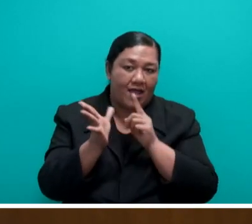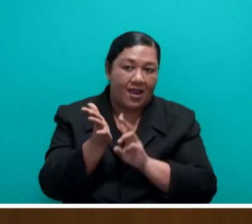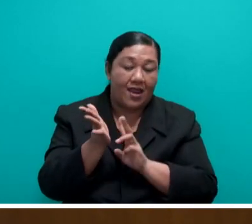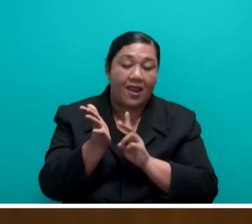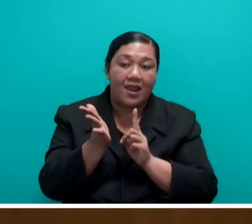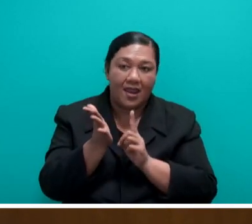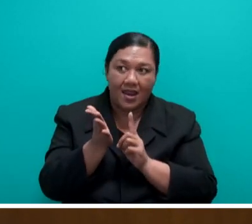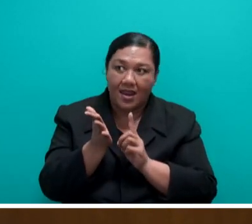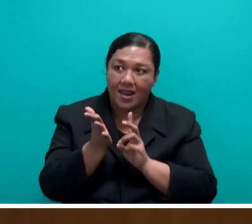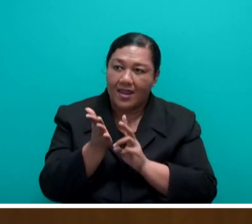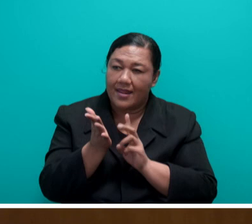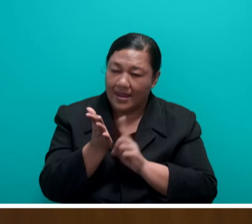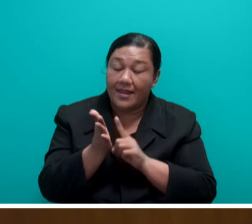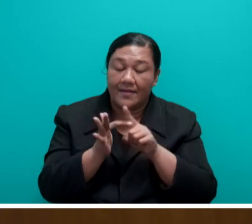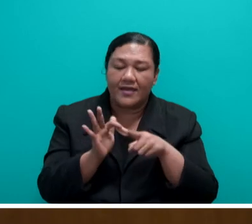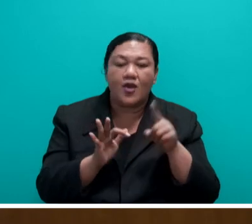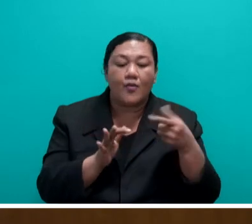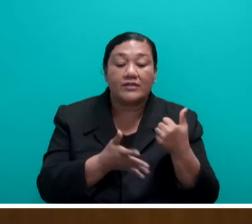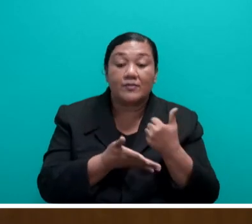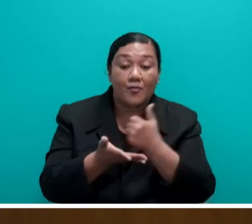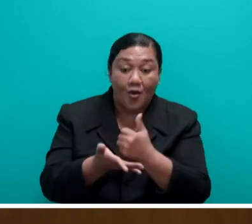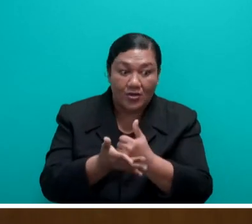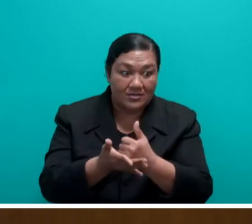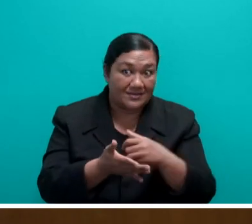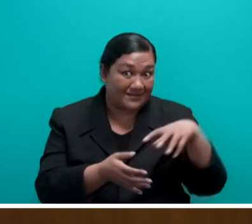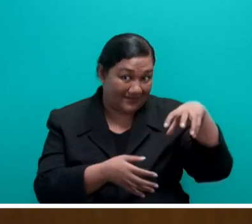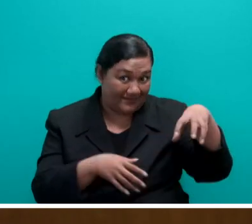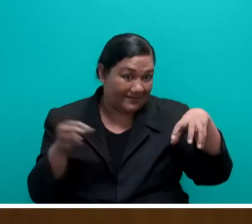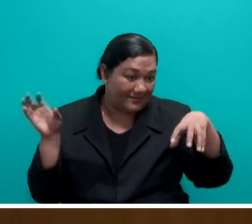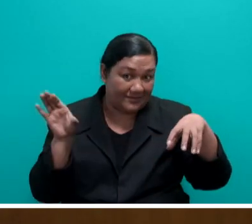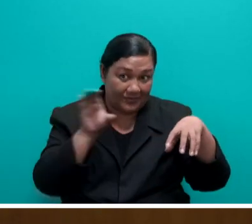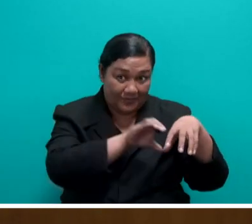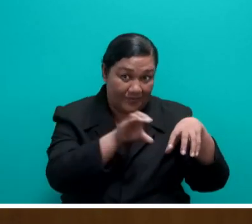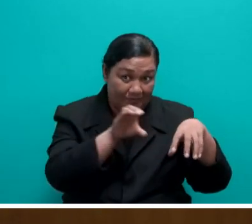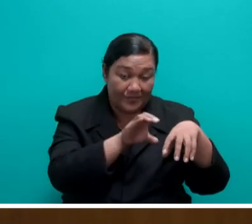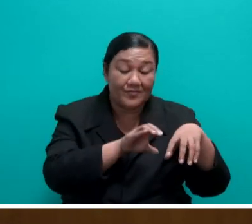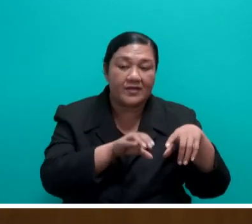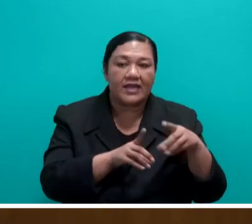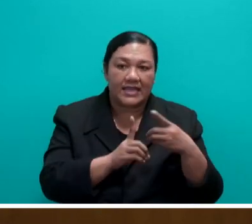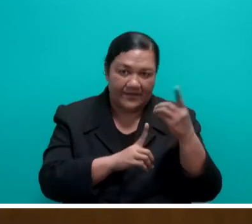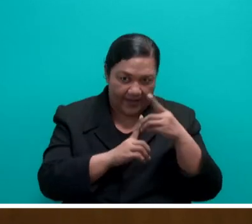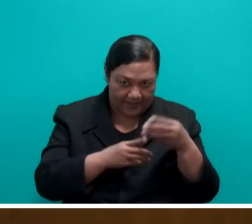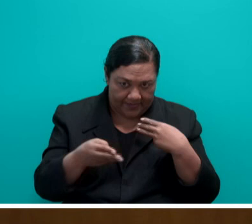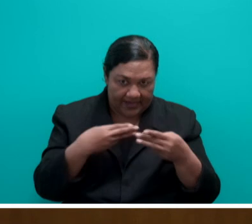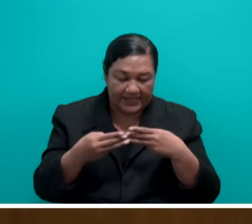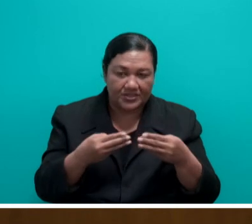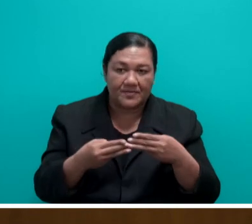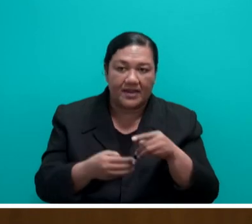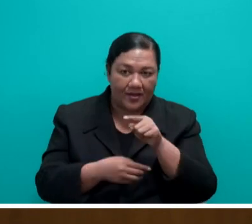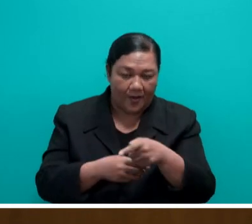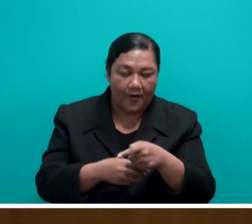port facilities and the service sector. The development and management of key